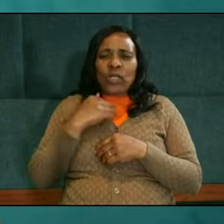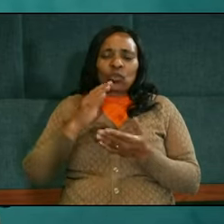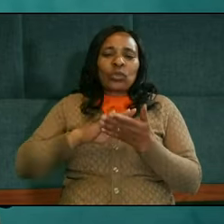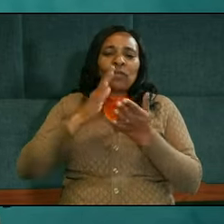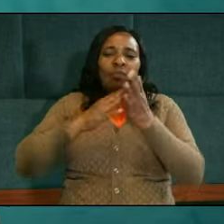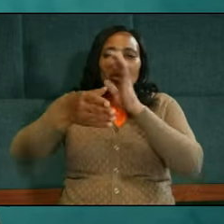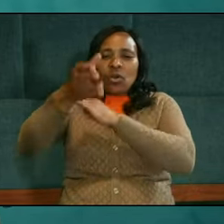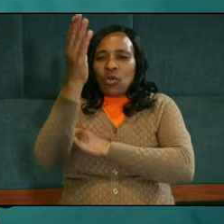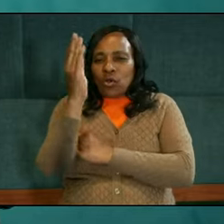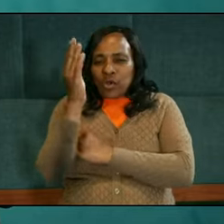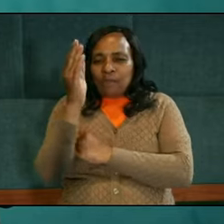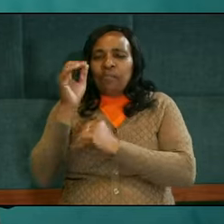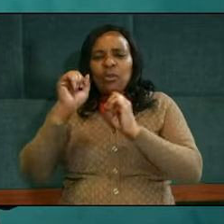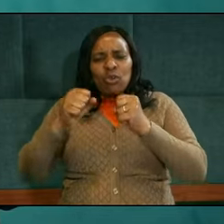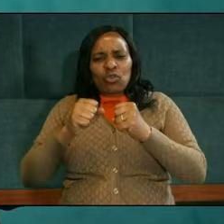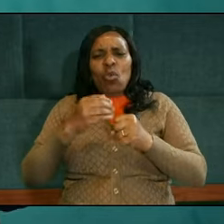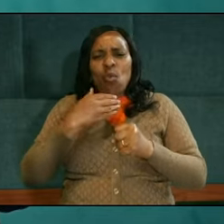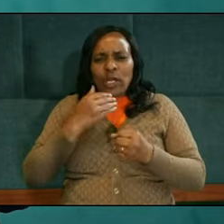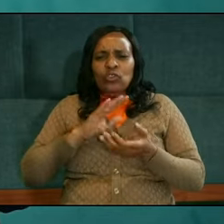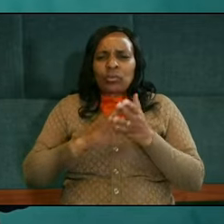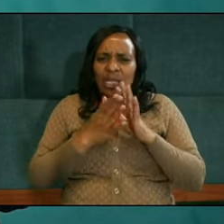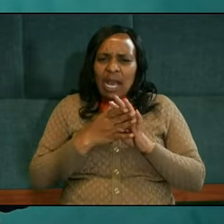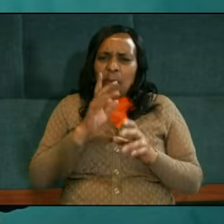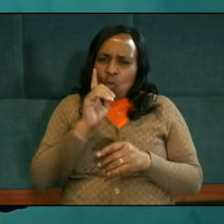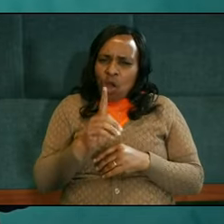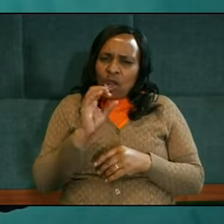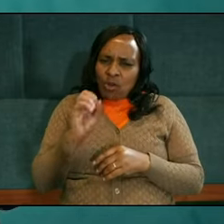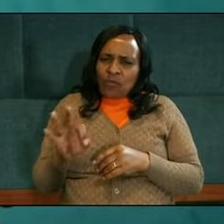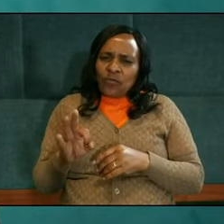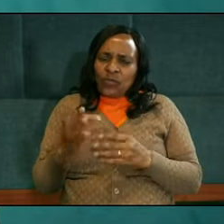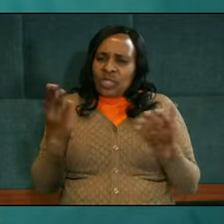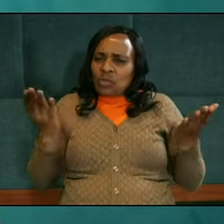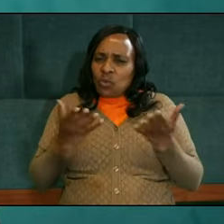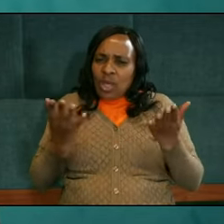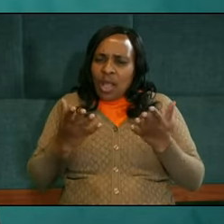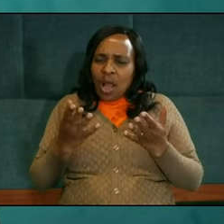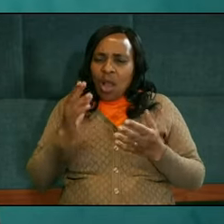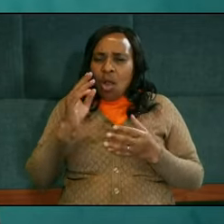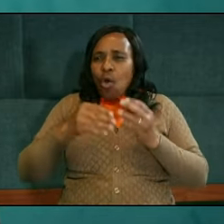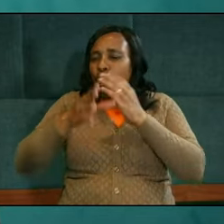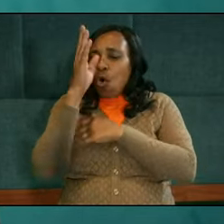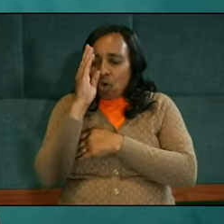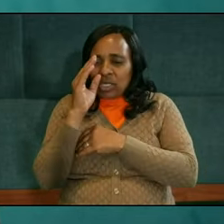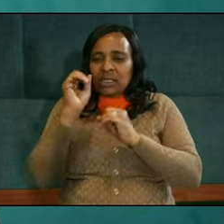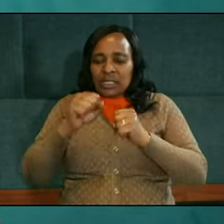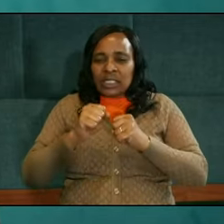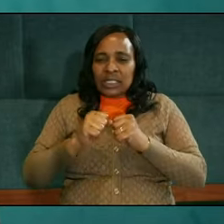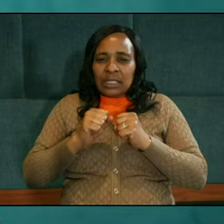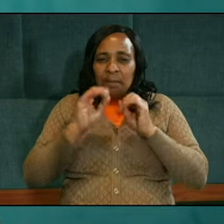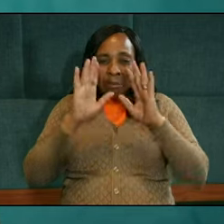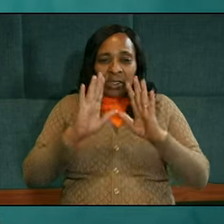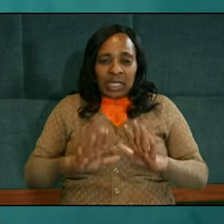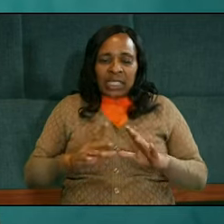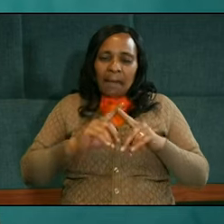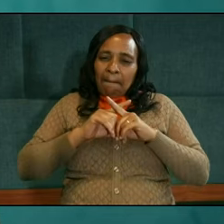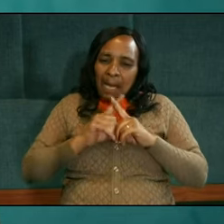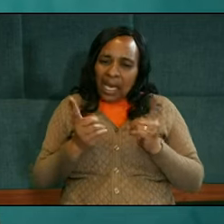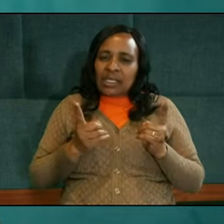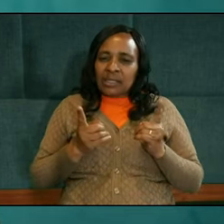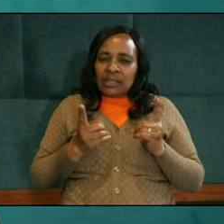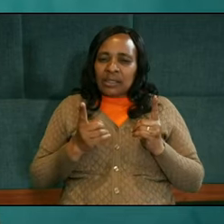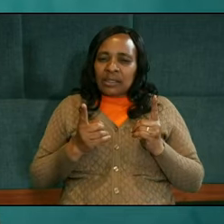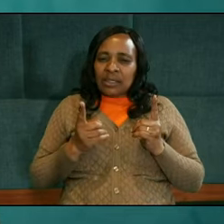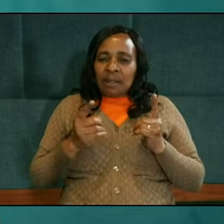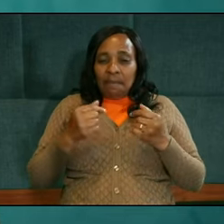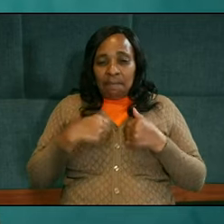glorify God, wanted his reign to be one of peace, one of where God was the focal point. See, but I